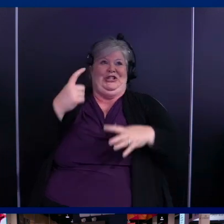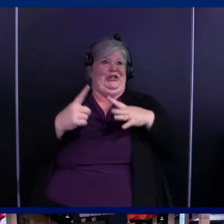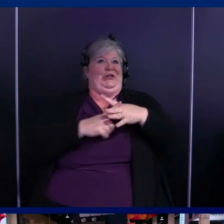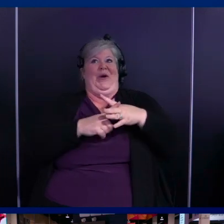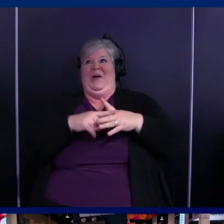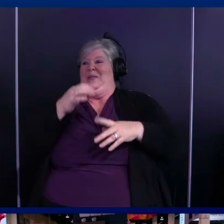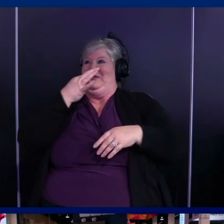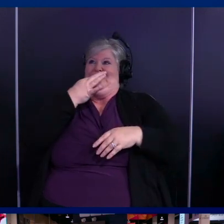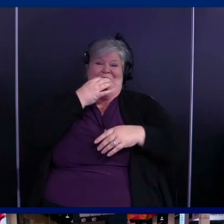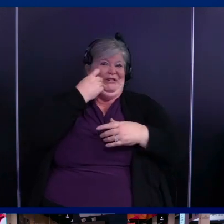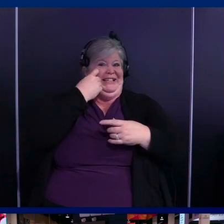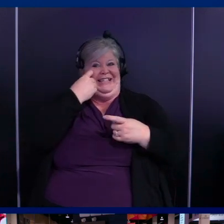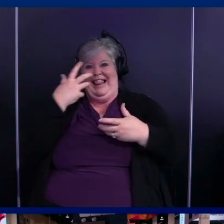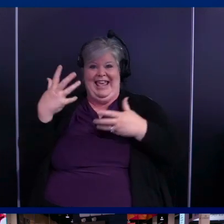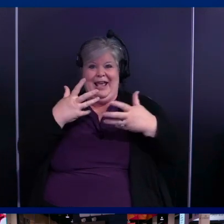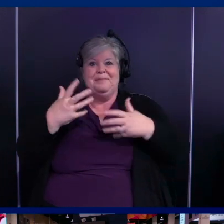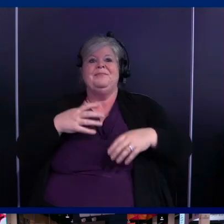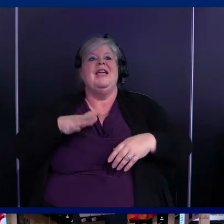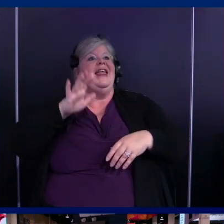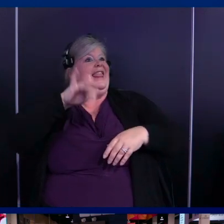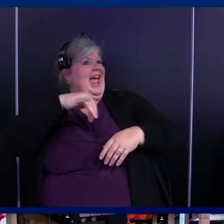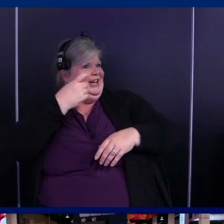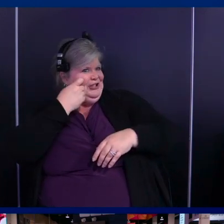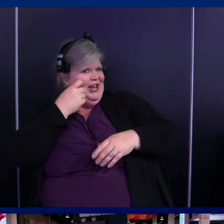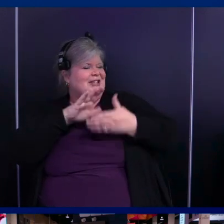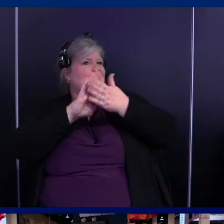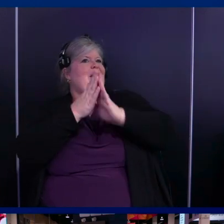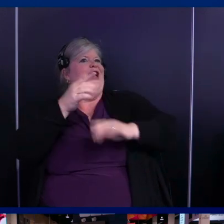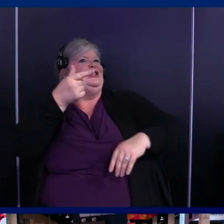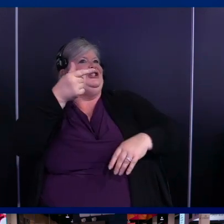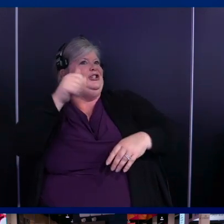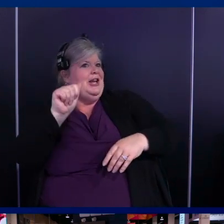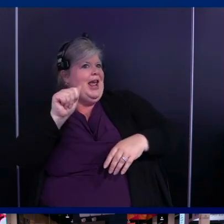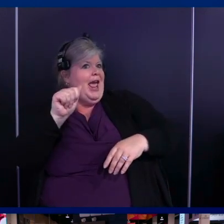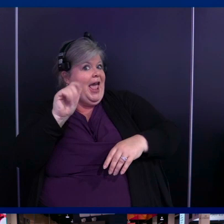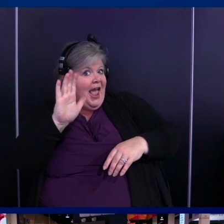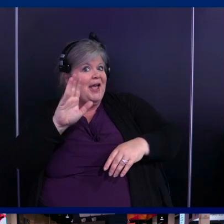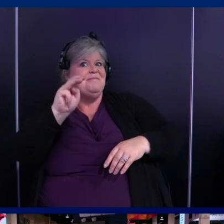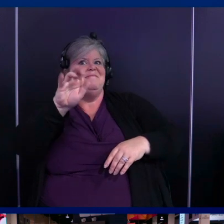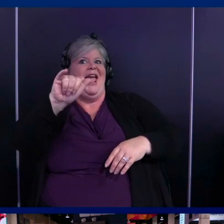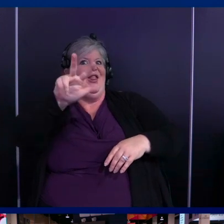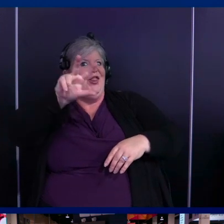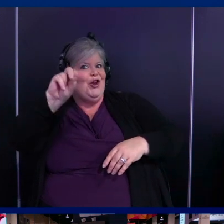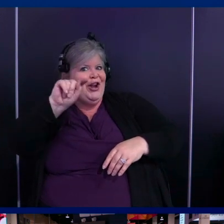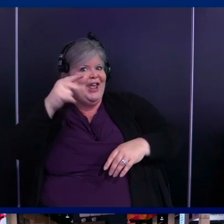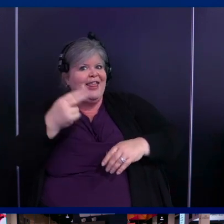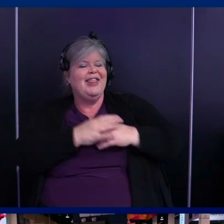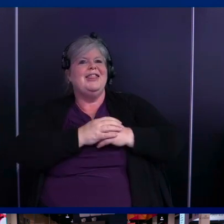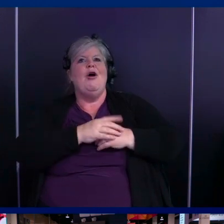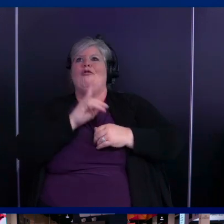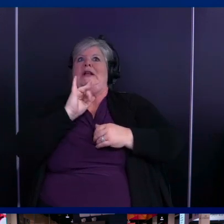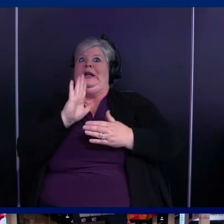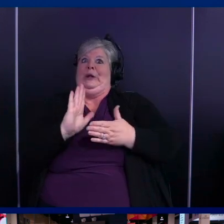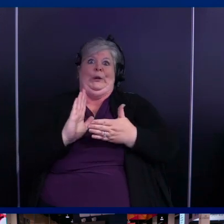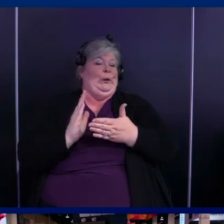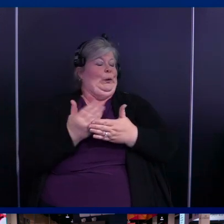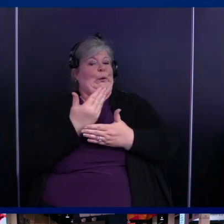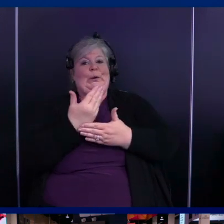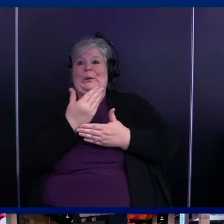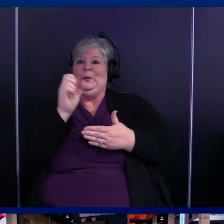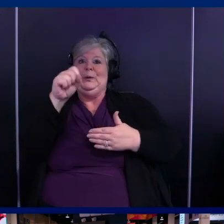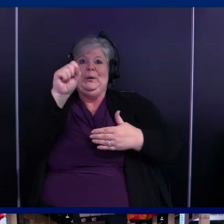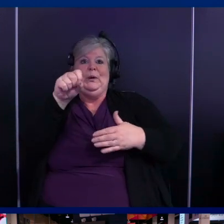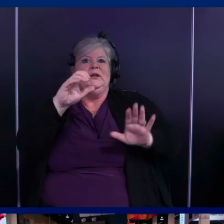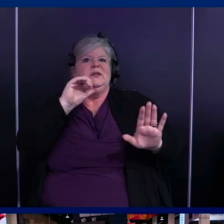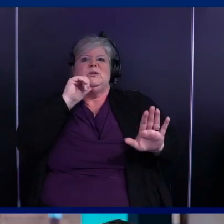Yes. So just went GA on May 30th. So really new. Don't